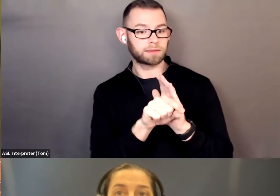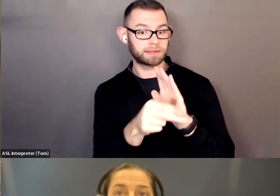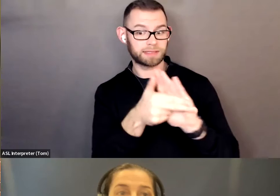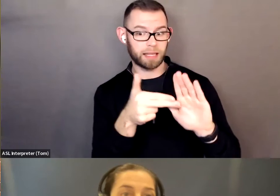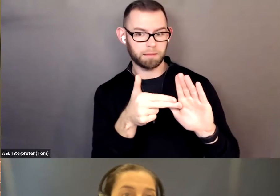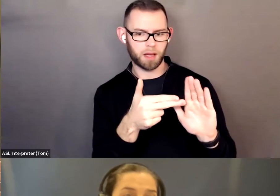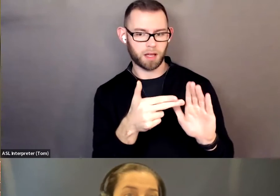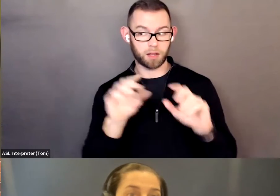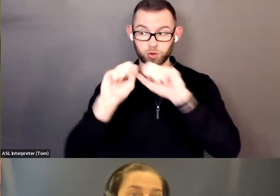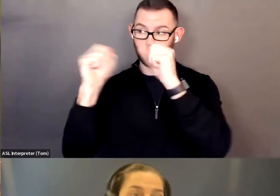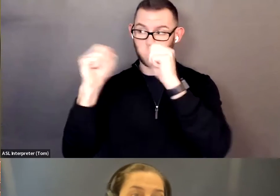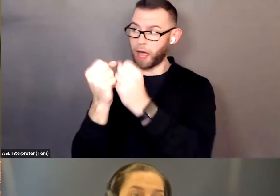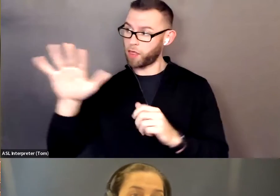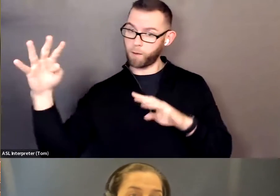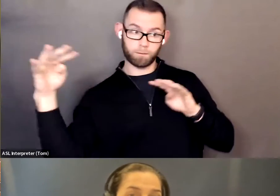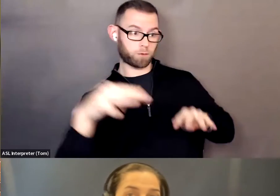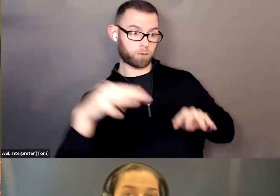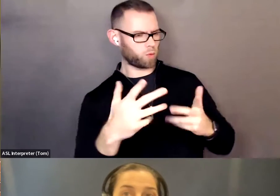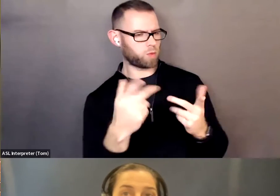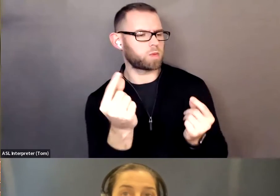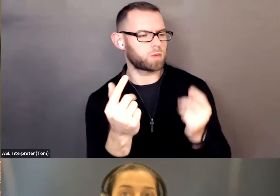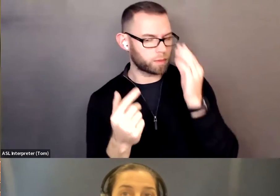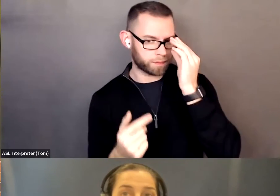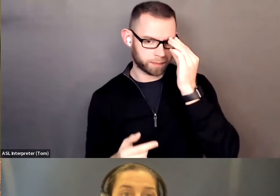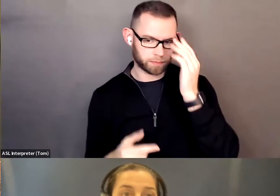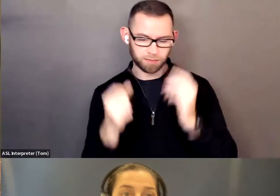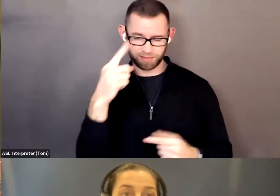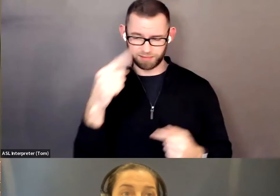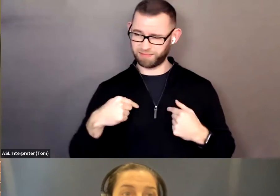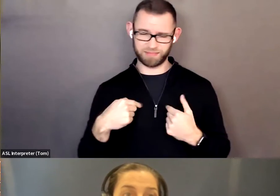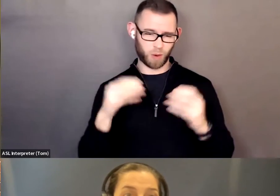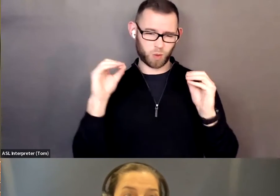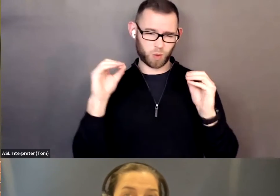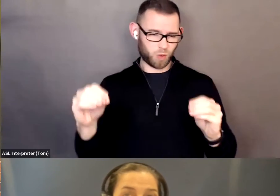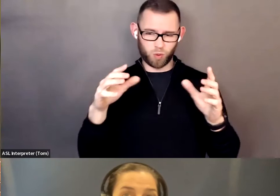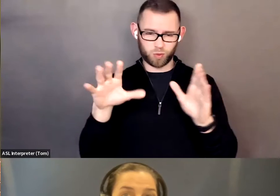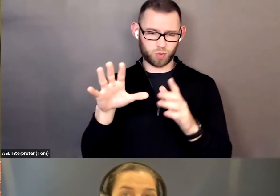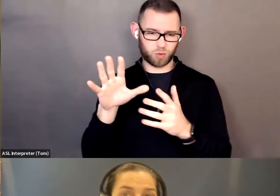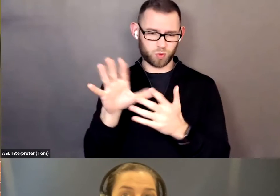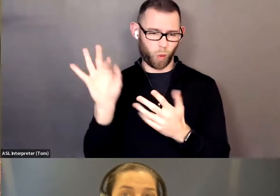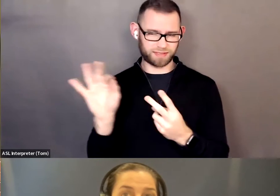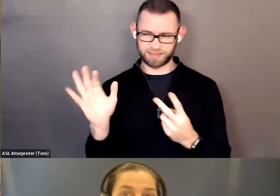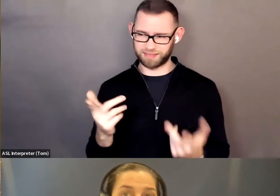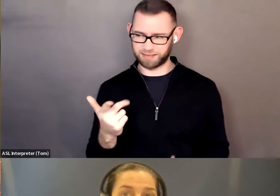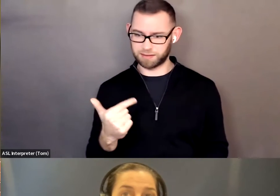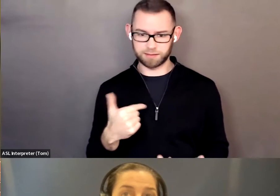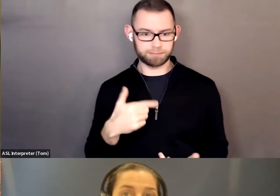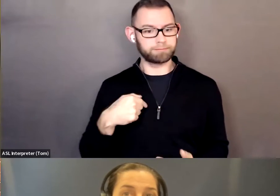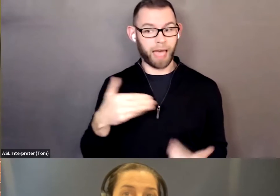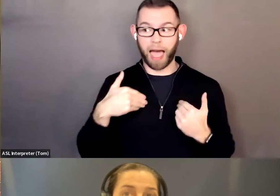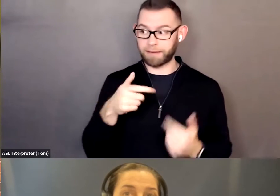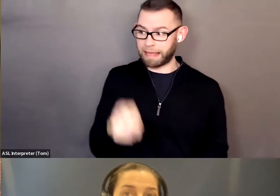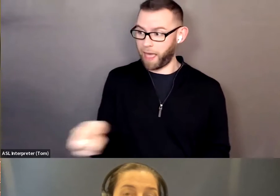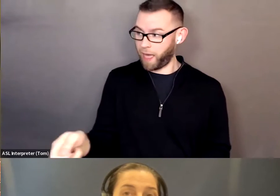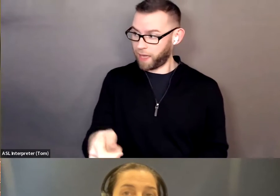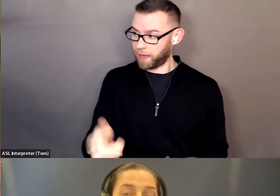I don't, as you said, it's almost like I don't really have a choice. Like people are gonna react to me as a blind person when they see my cane, whether for